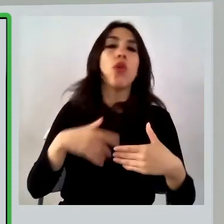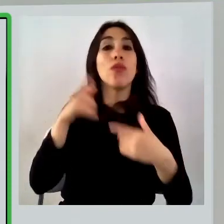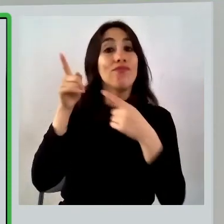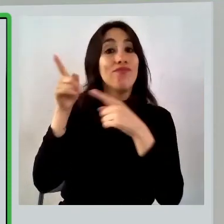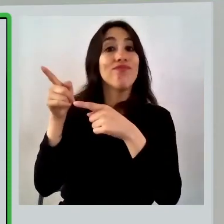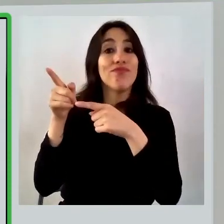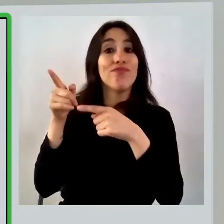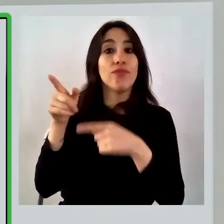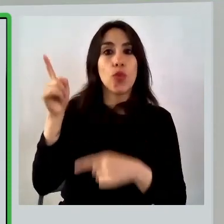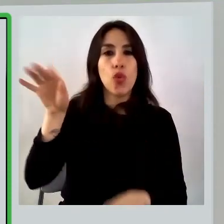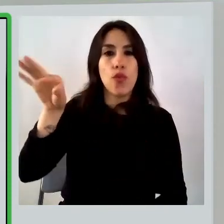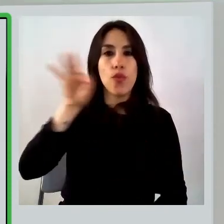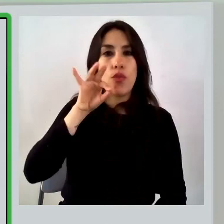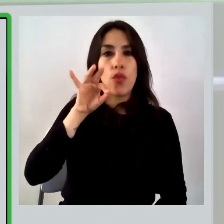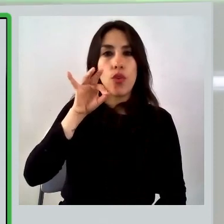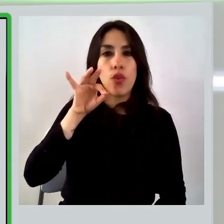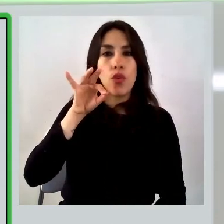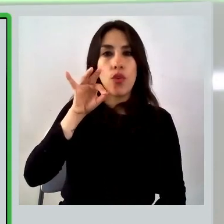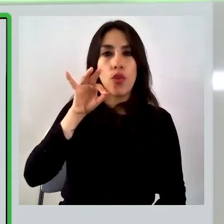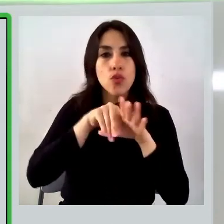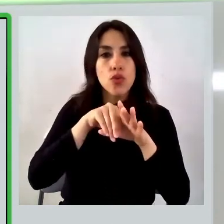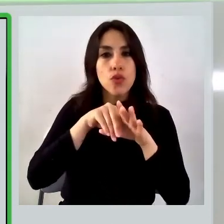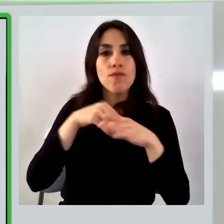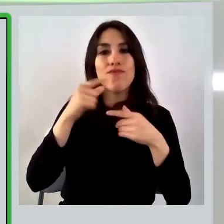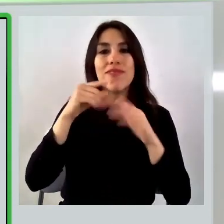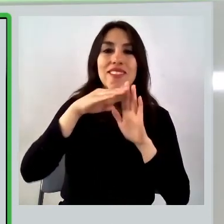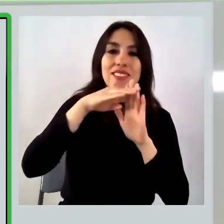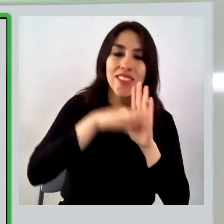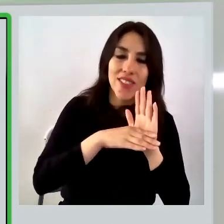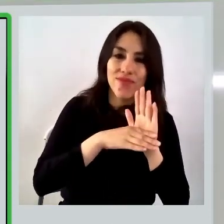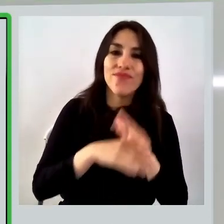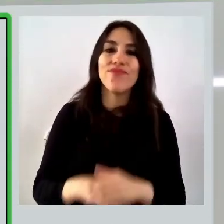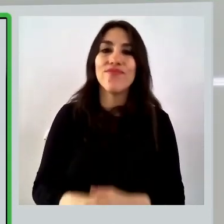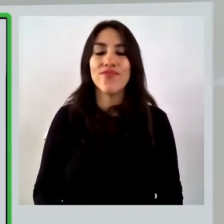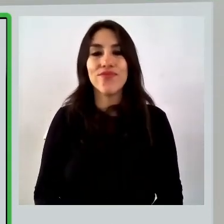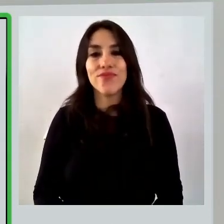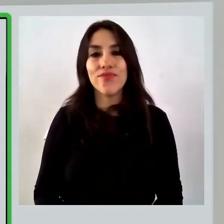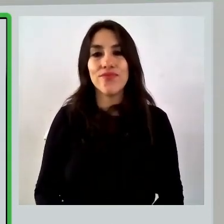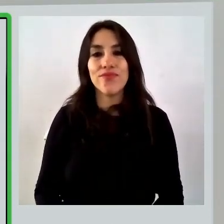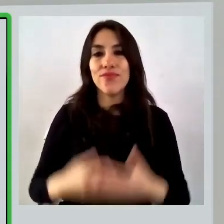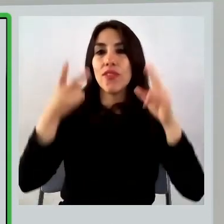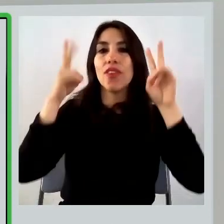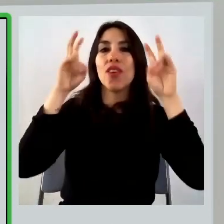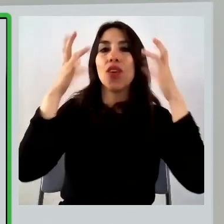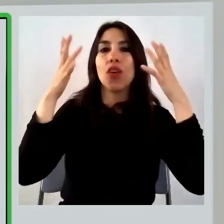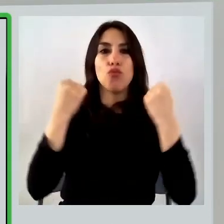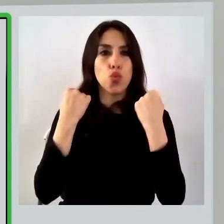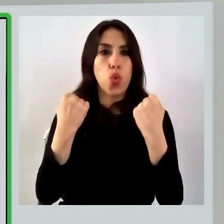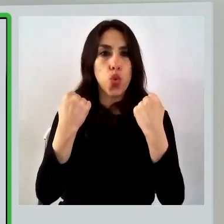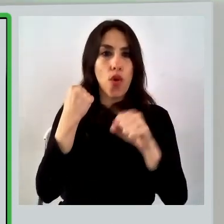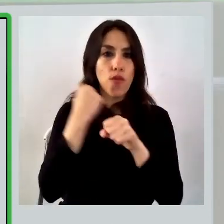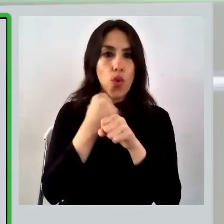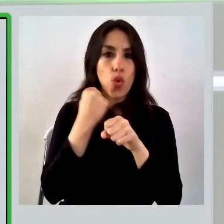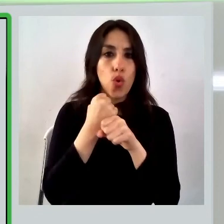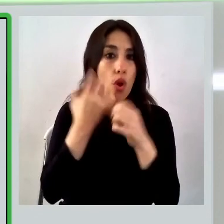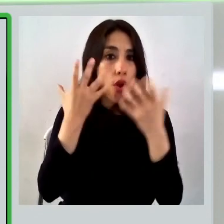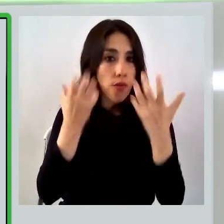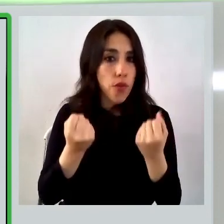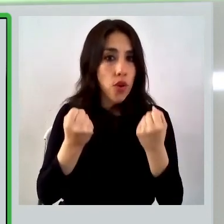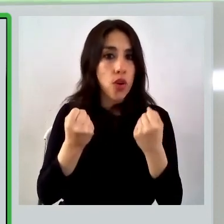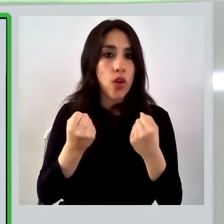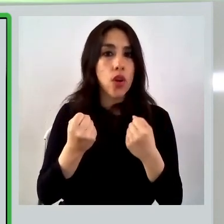team with real influence over decisions. And they're 42% more likely to